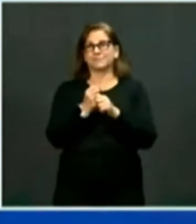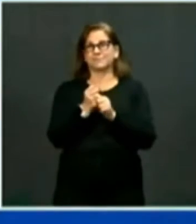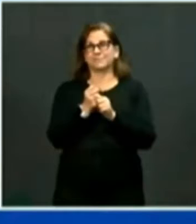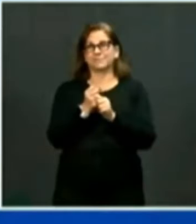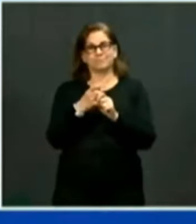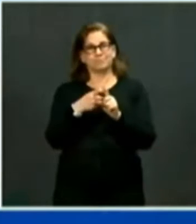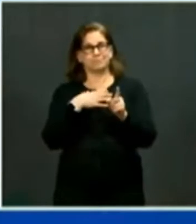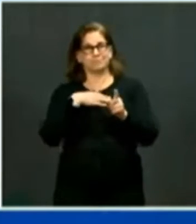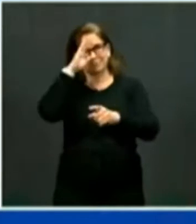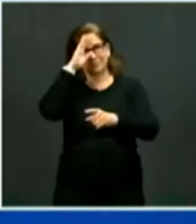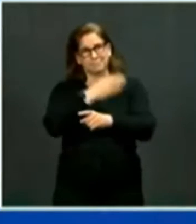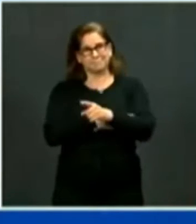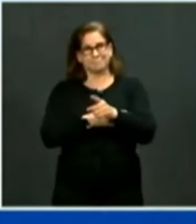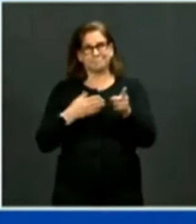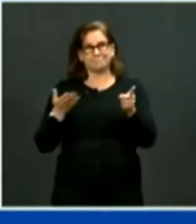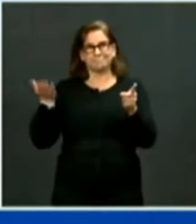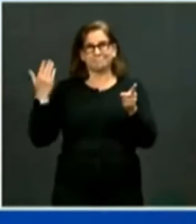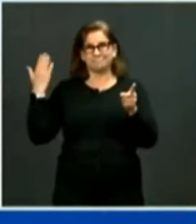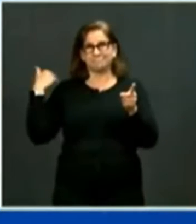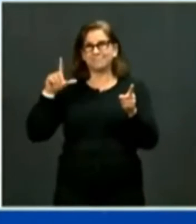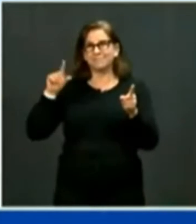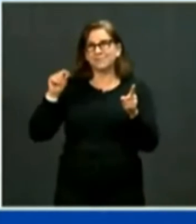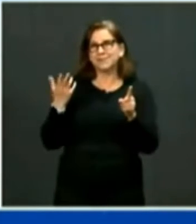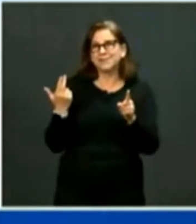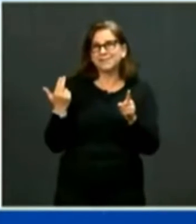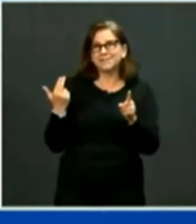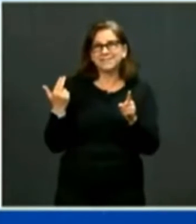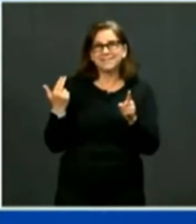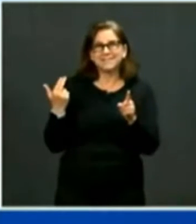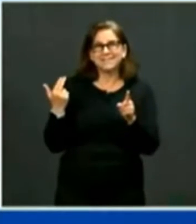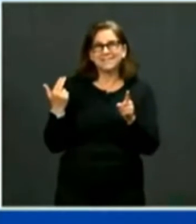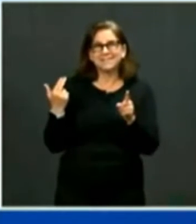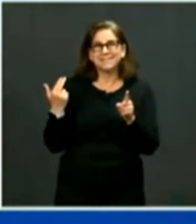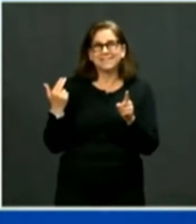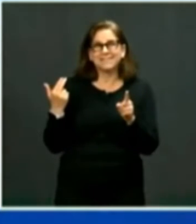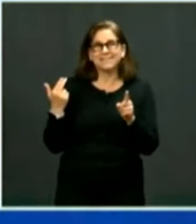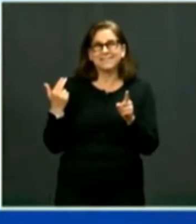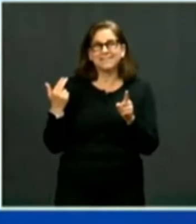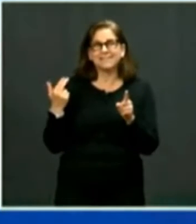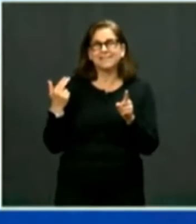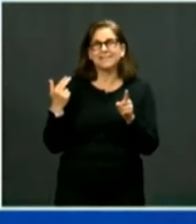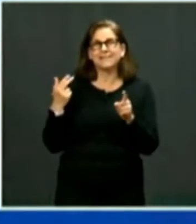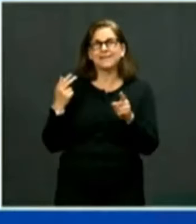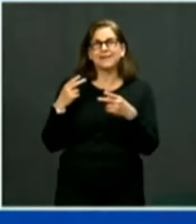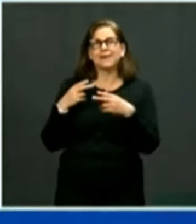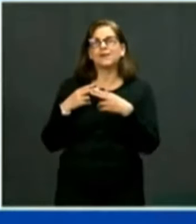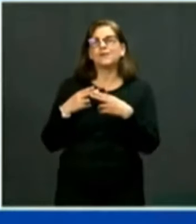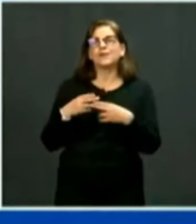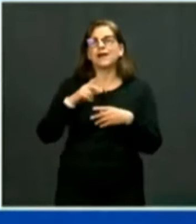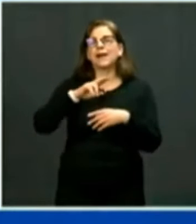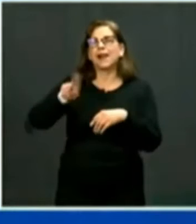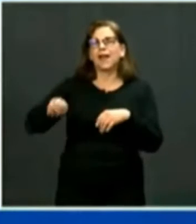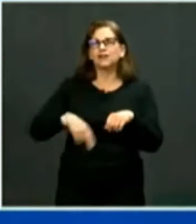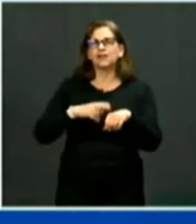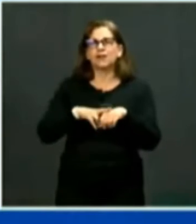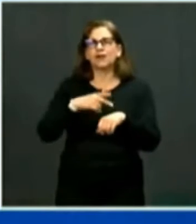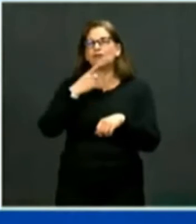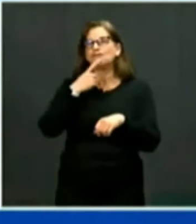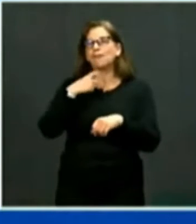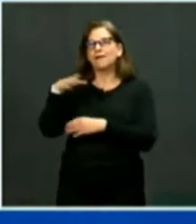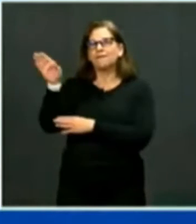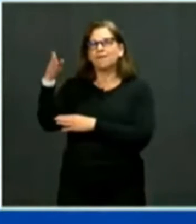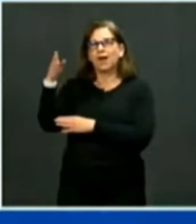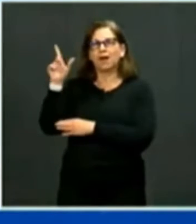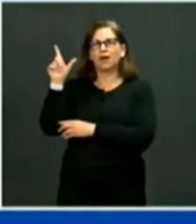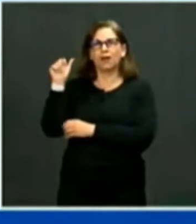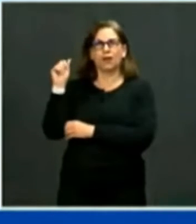2013. Here we go. Sorry. I want to see a national red flag law and legislation to incentivize states to